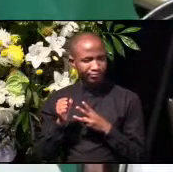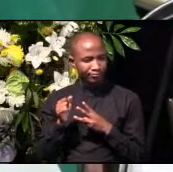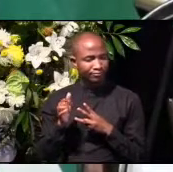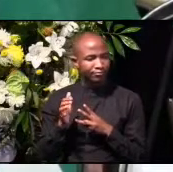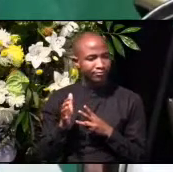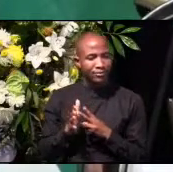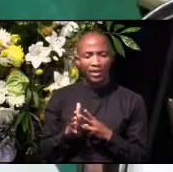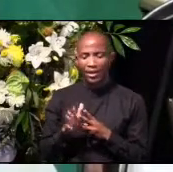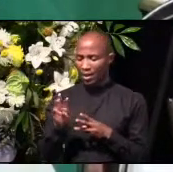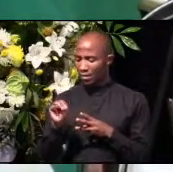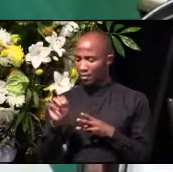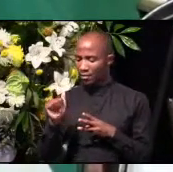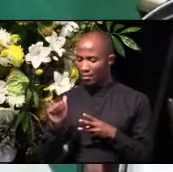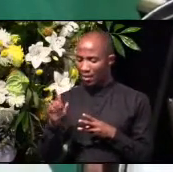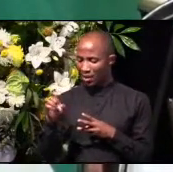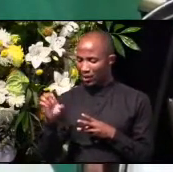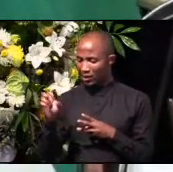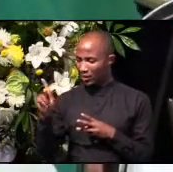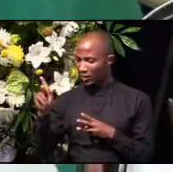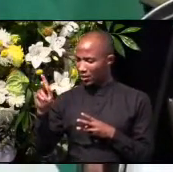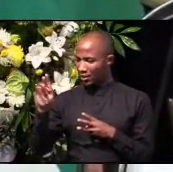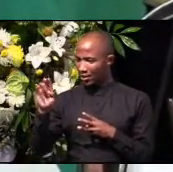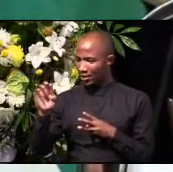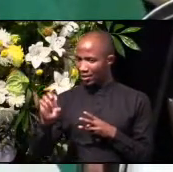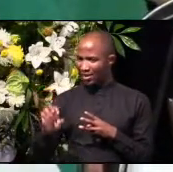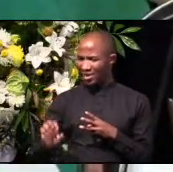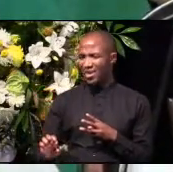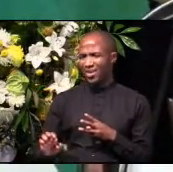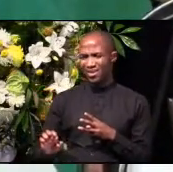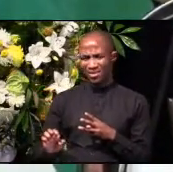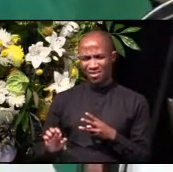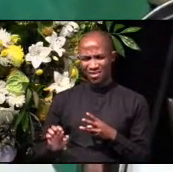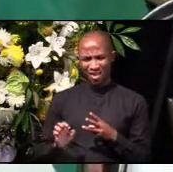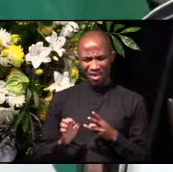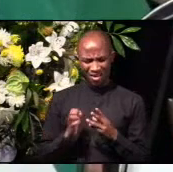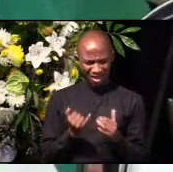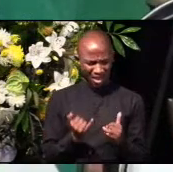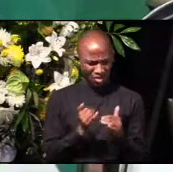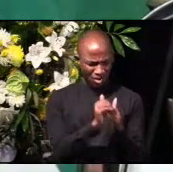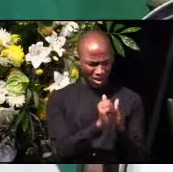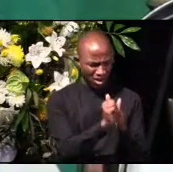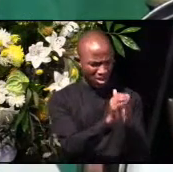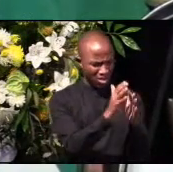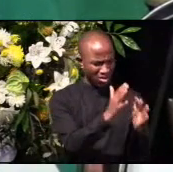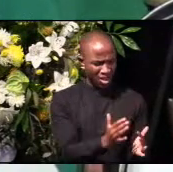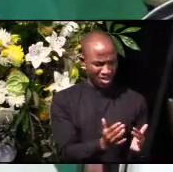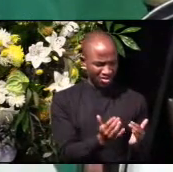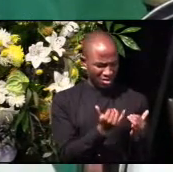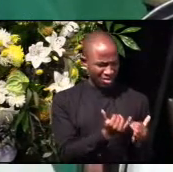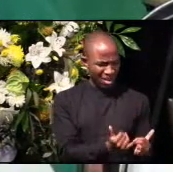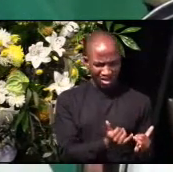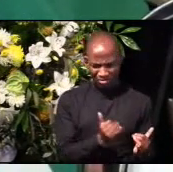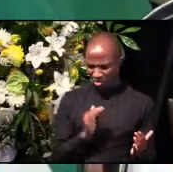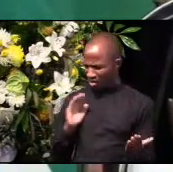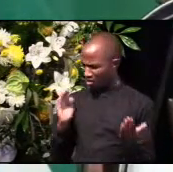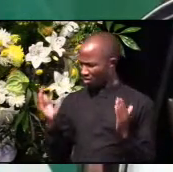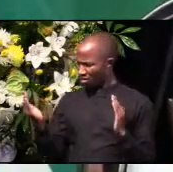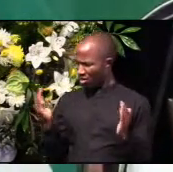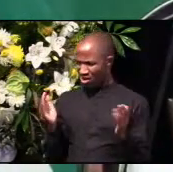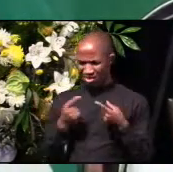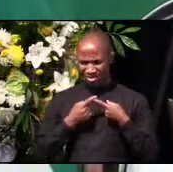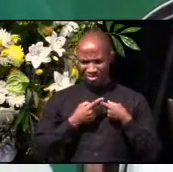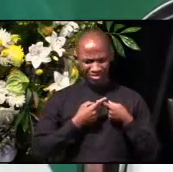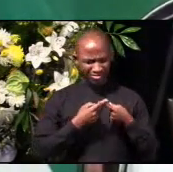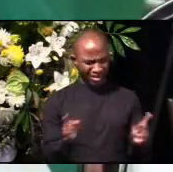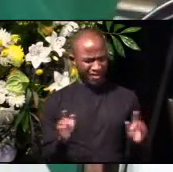the Charlotte matlagas of yesterday to be so different from the leaders of today what